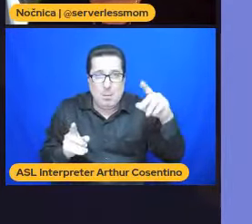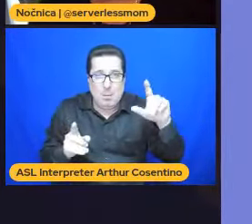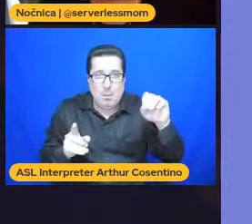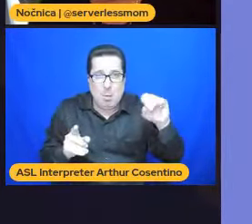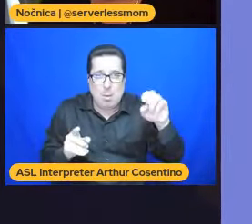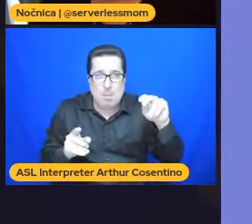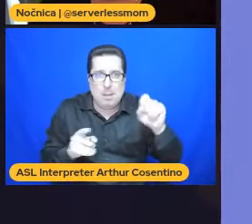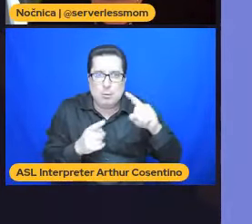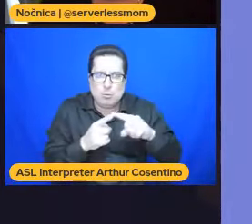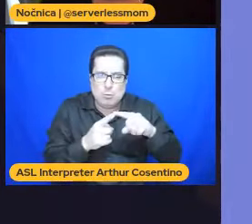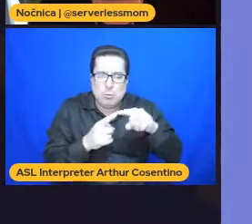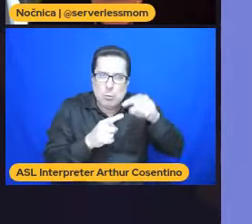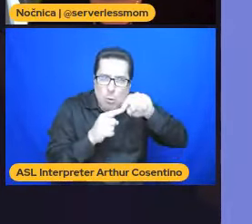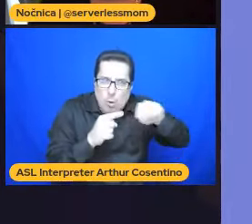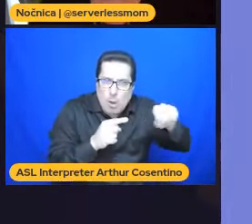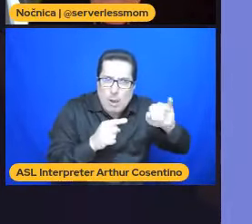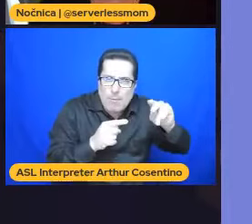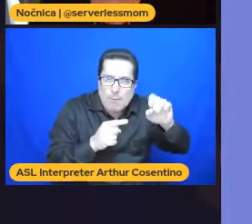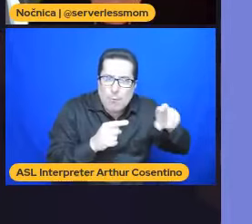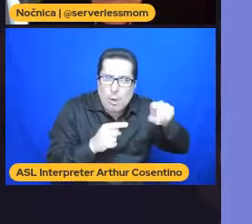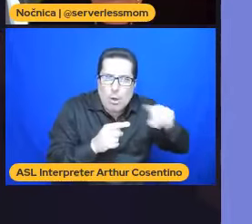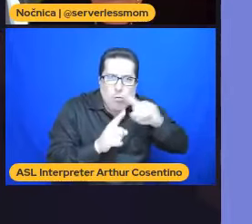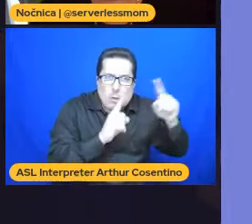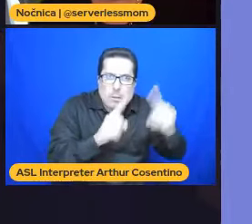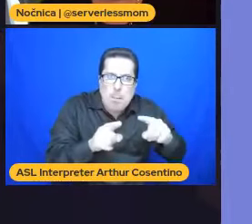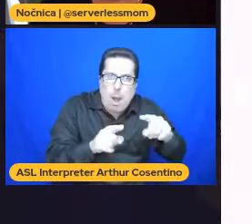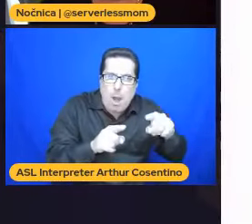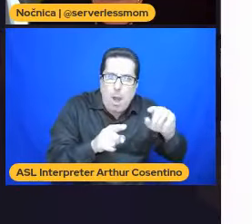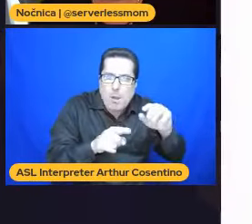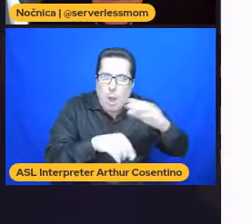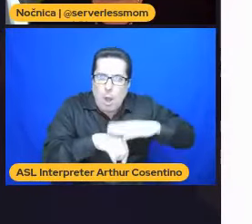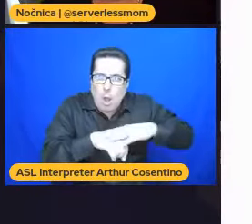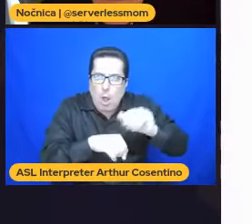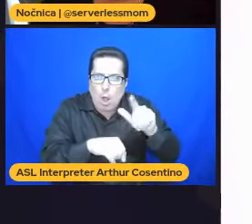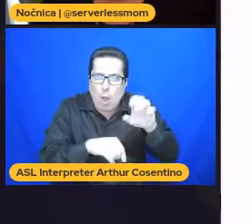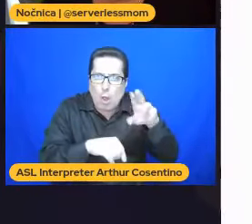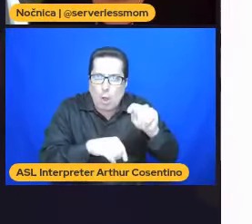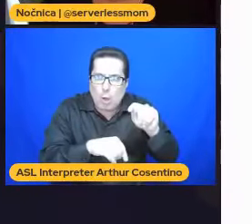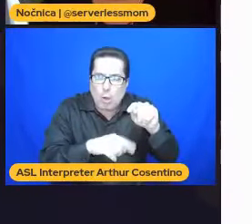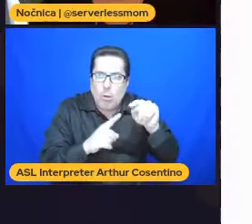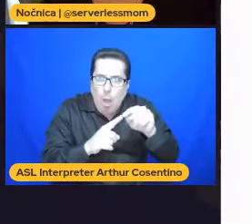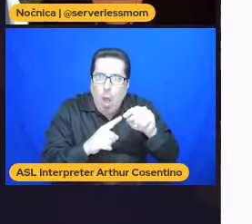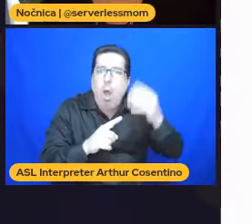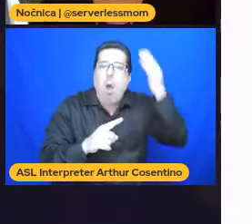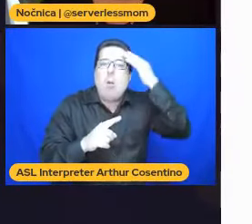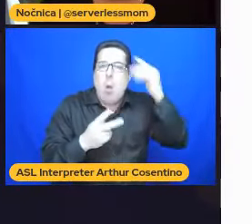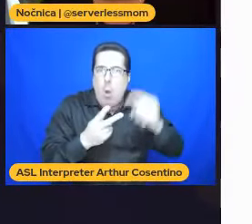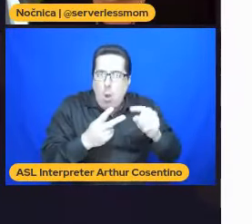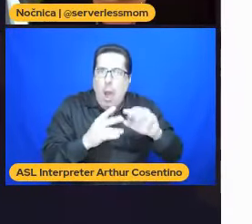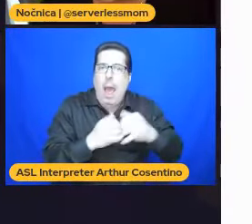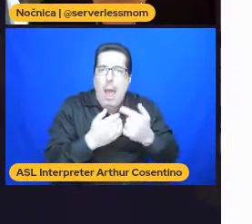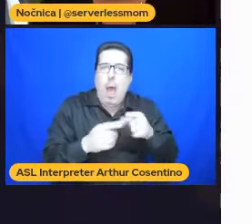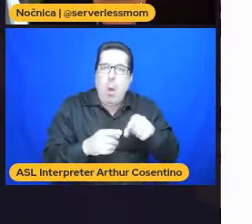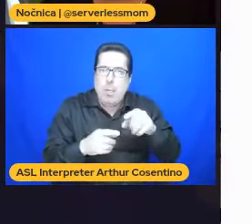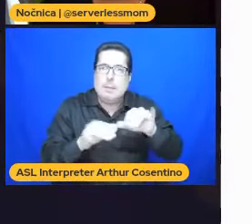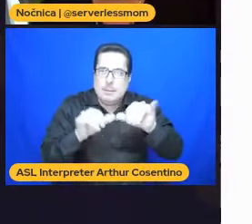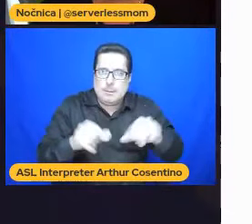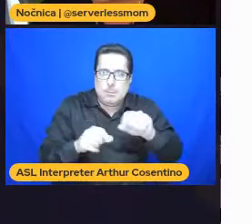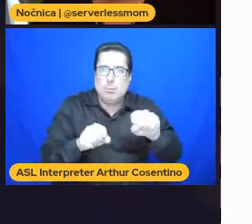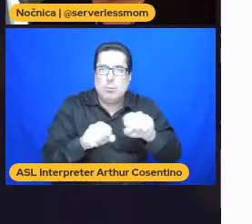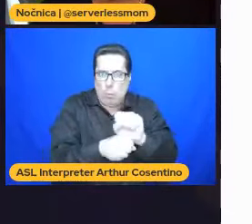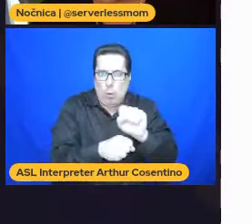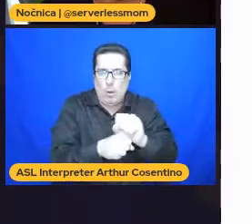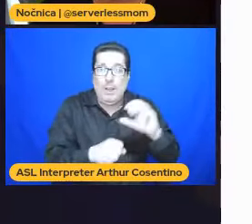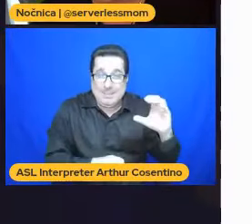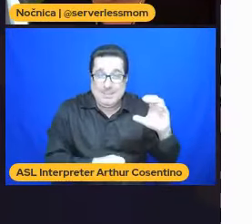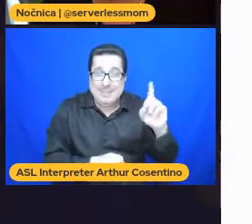to single alerts and more into a deep understanding of how our system was working. So with the CDK and